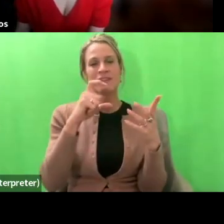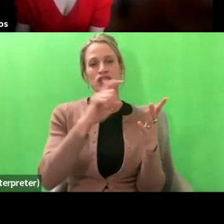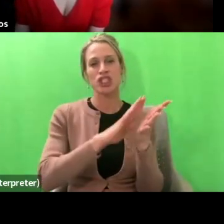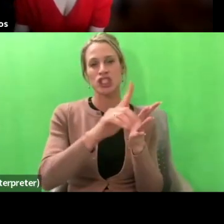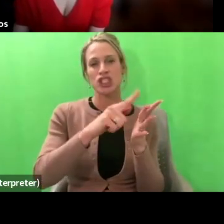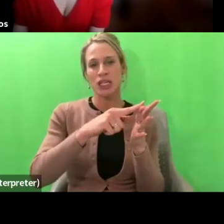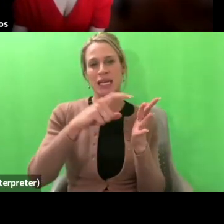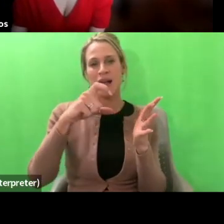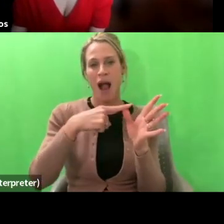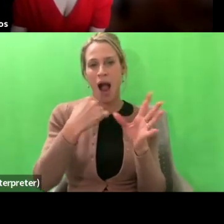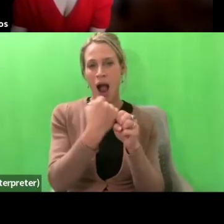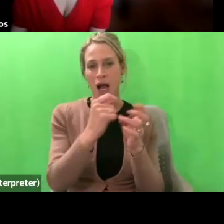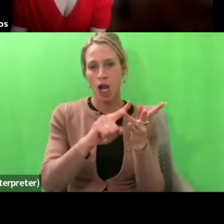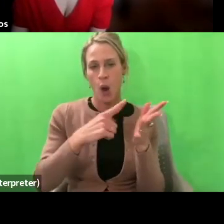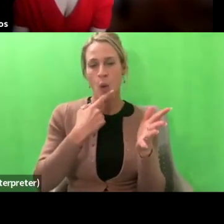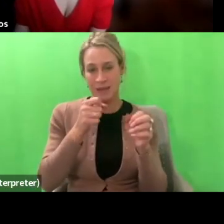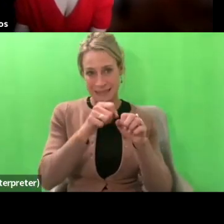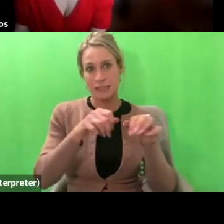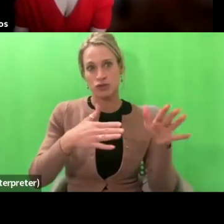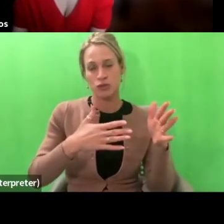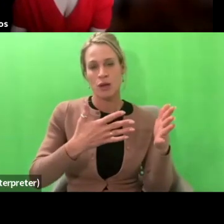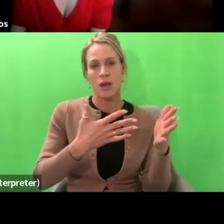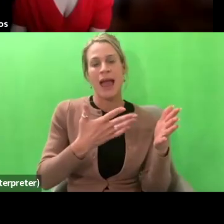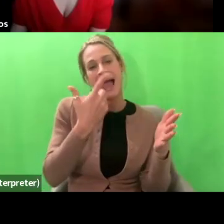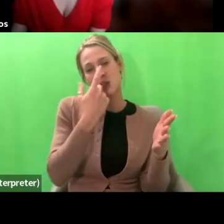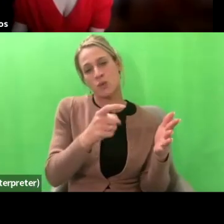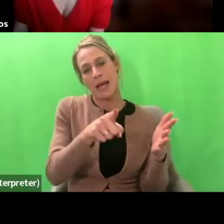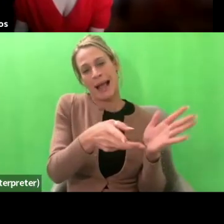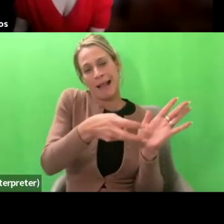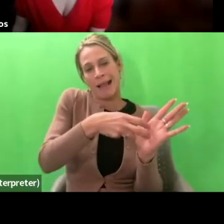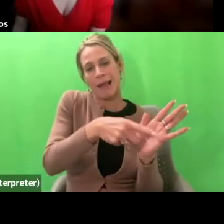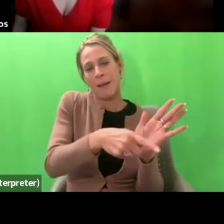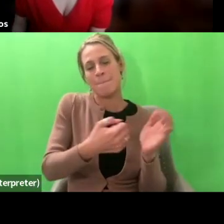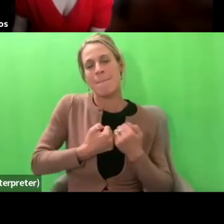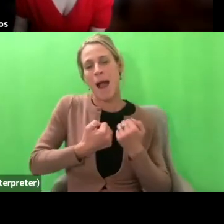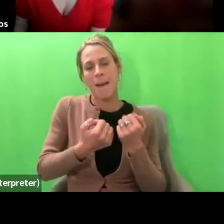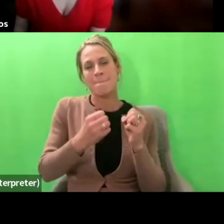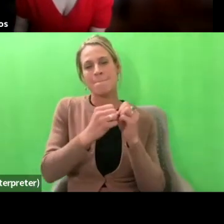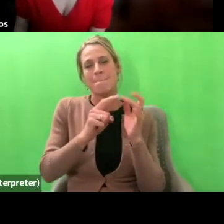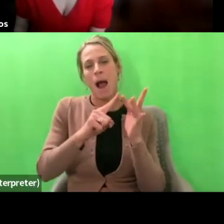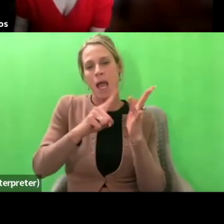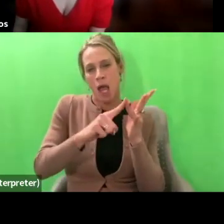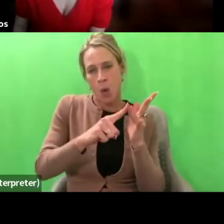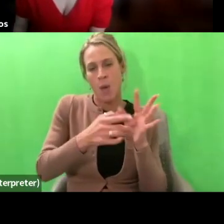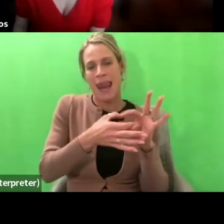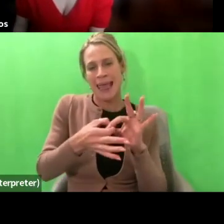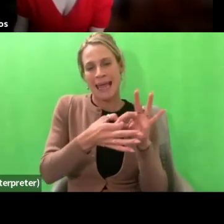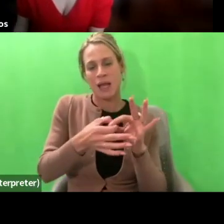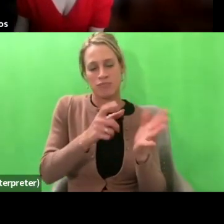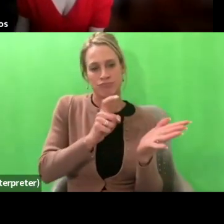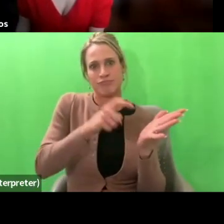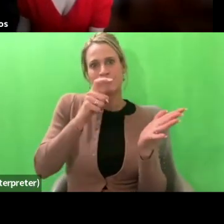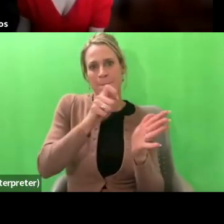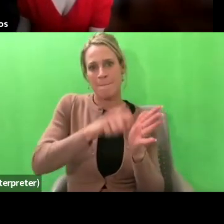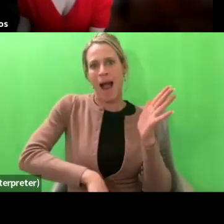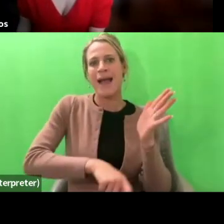is Omnidon's distributor. And I also put the link in my bio because, as you can see, I am super, super excited about